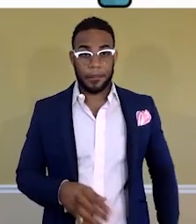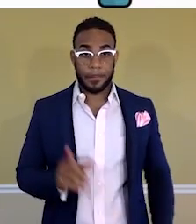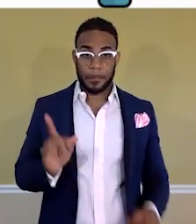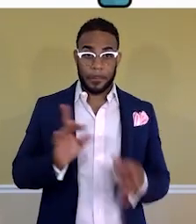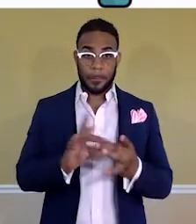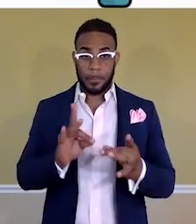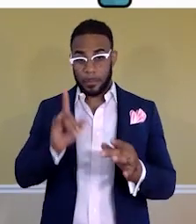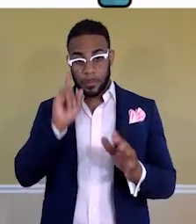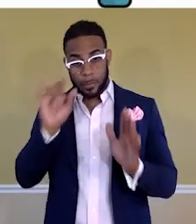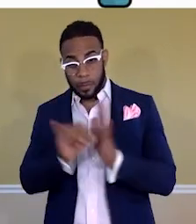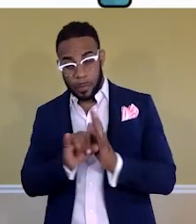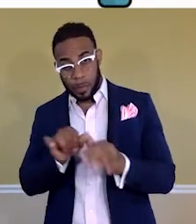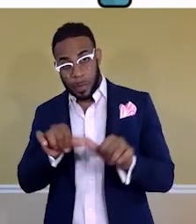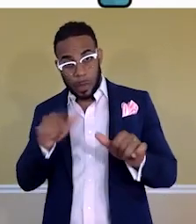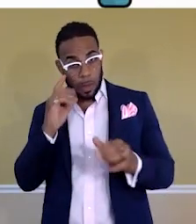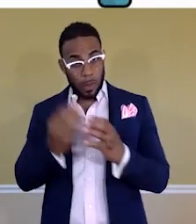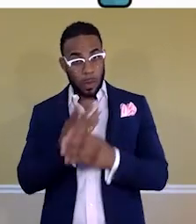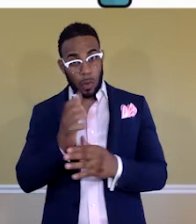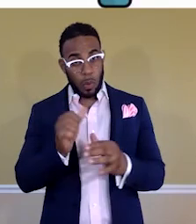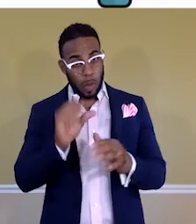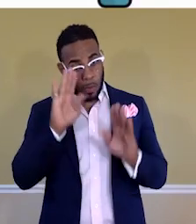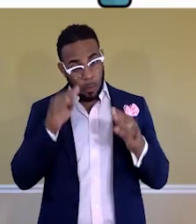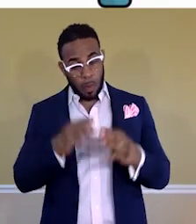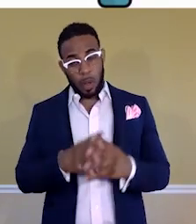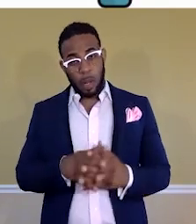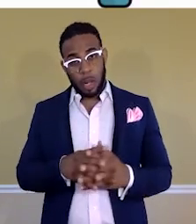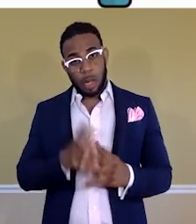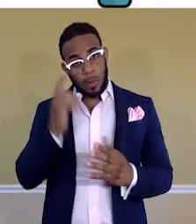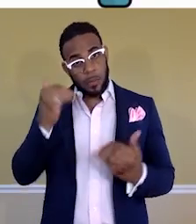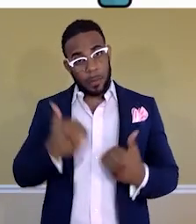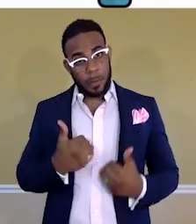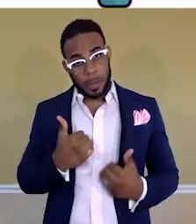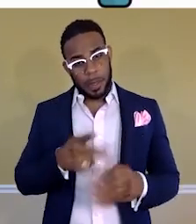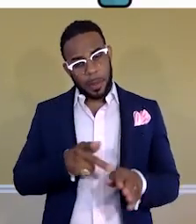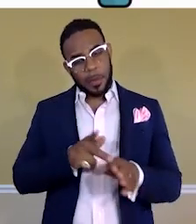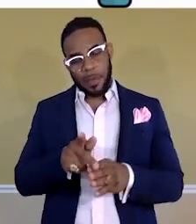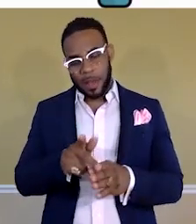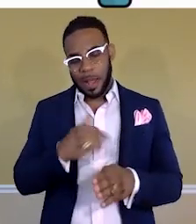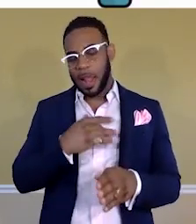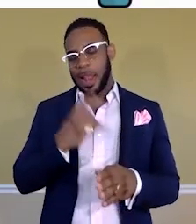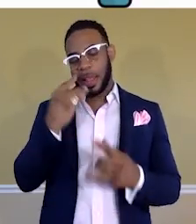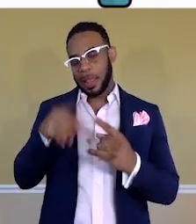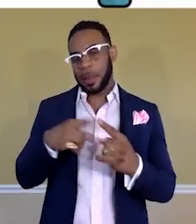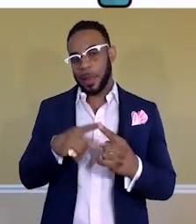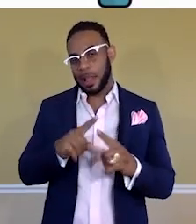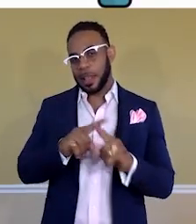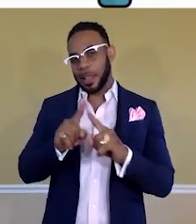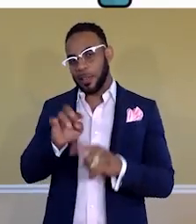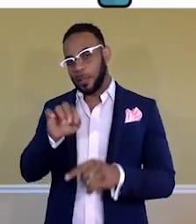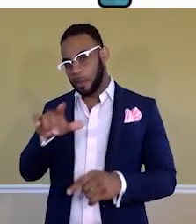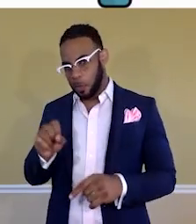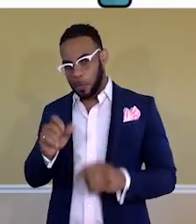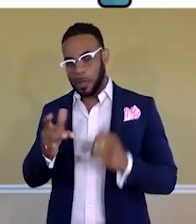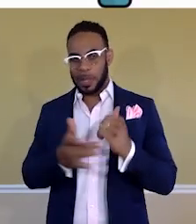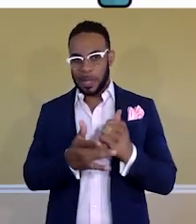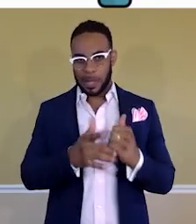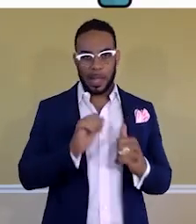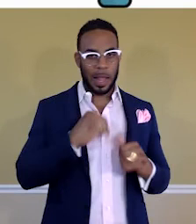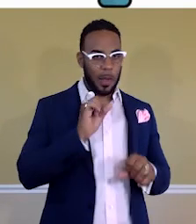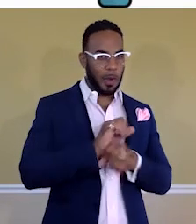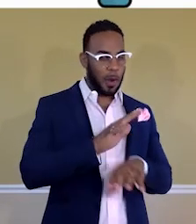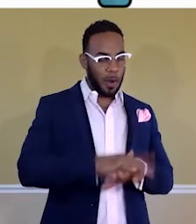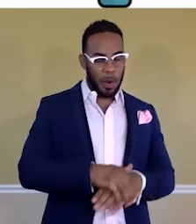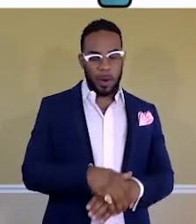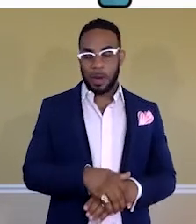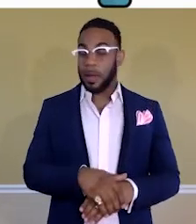to identify the areas of growth that you want to focus on. So for me, professionally, I like to think about the different tools and technologies that I'm working